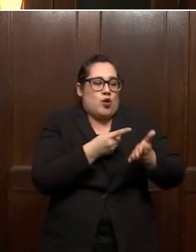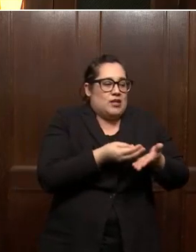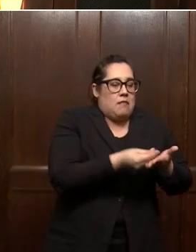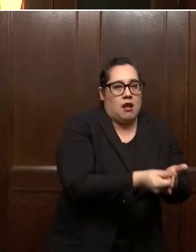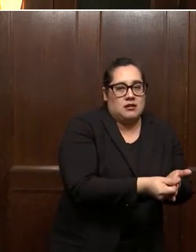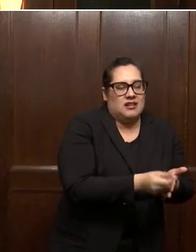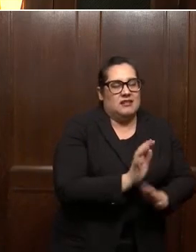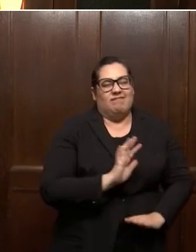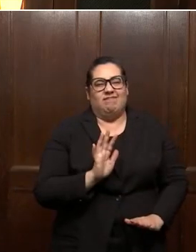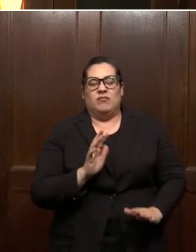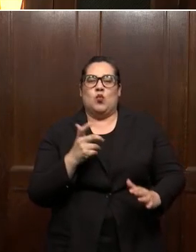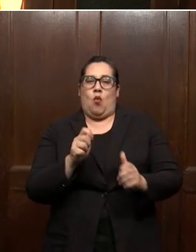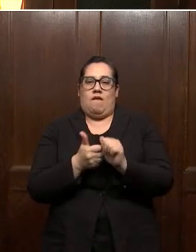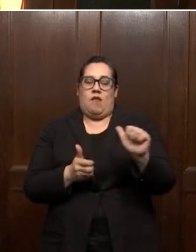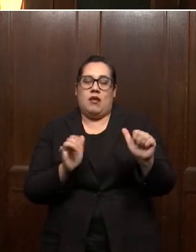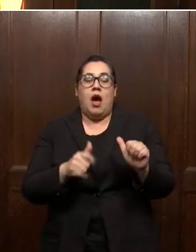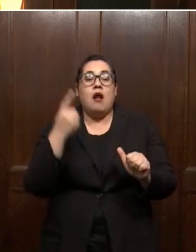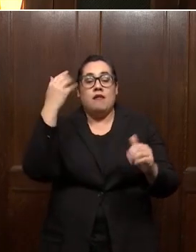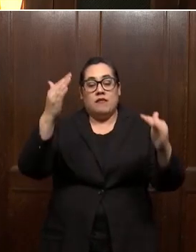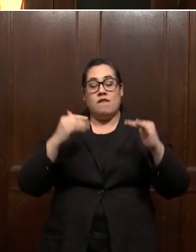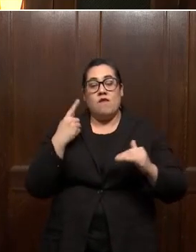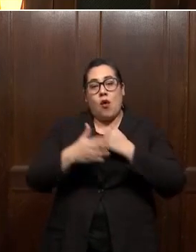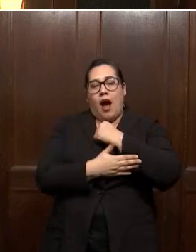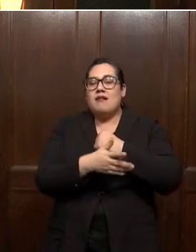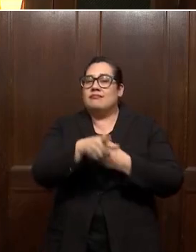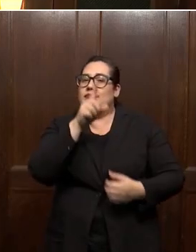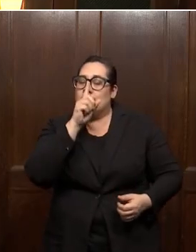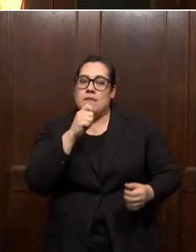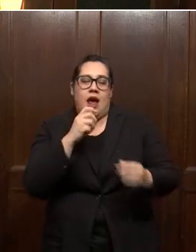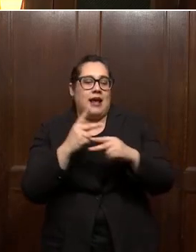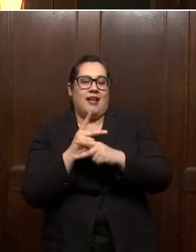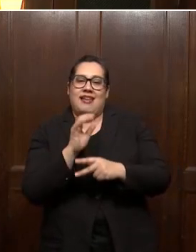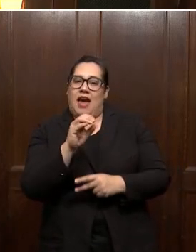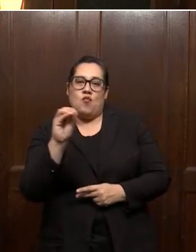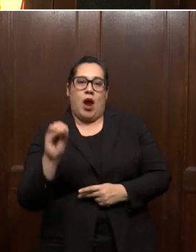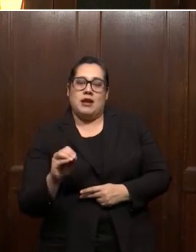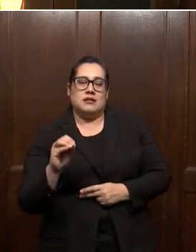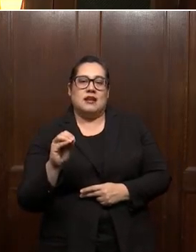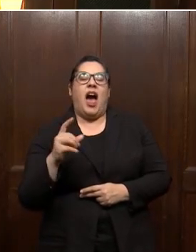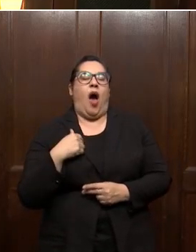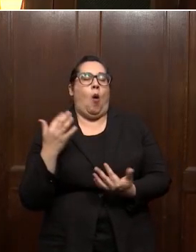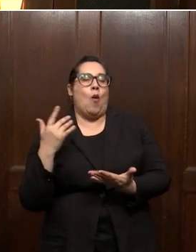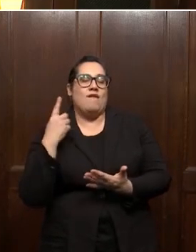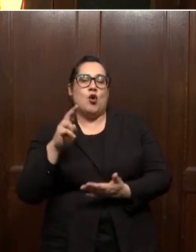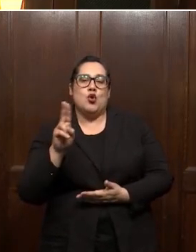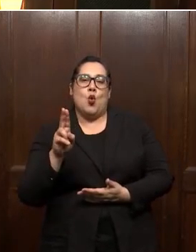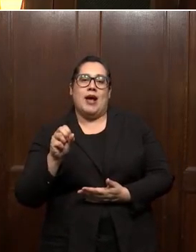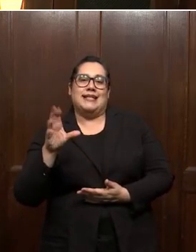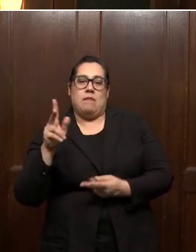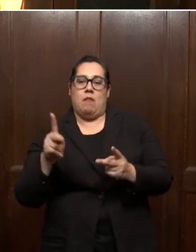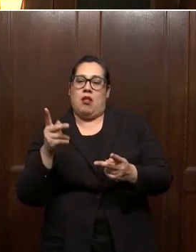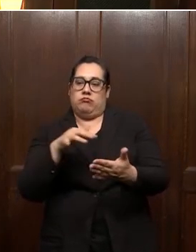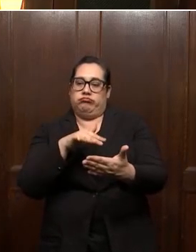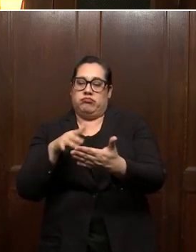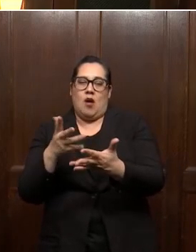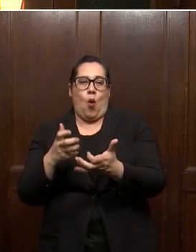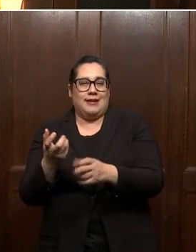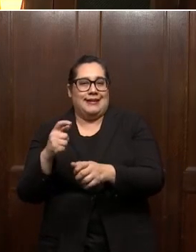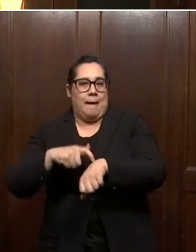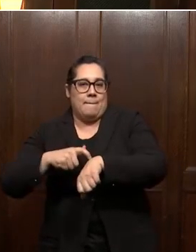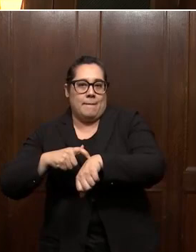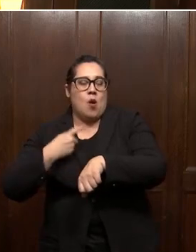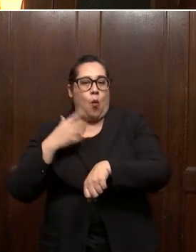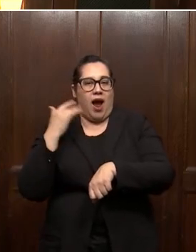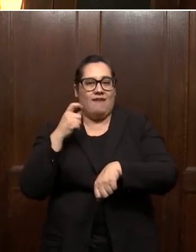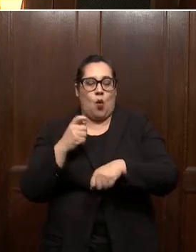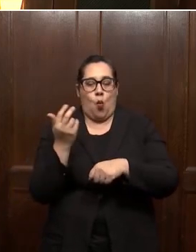spending. In terms of the county, I'm not going to calculate that rate. I'm going to wait for the USC folks who say they want some time, because you